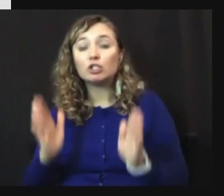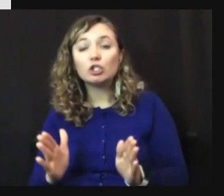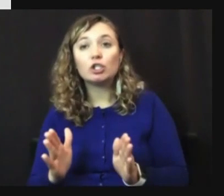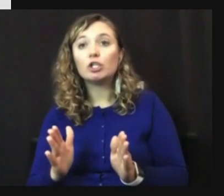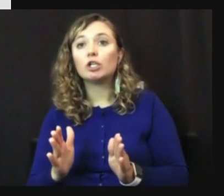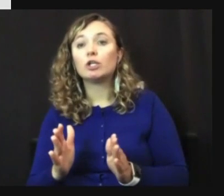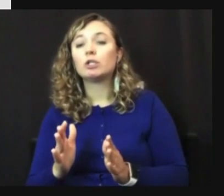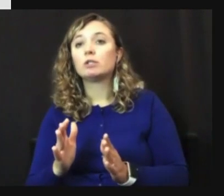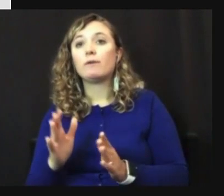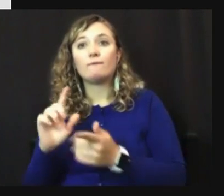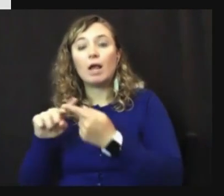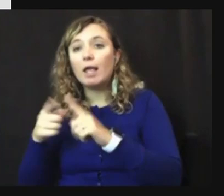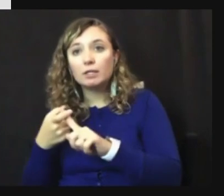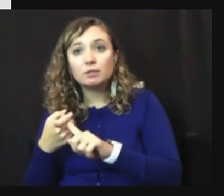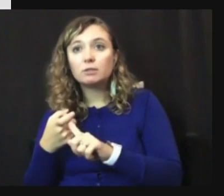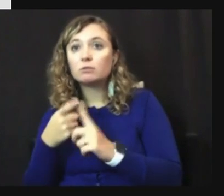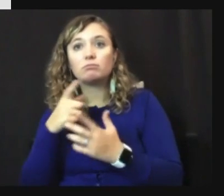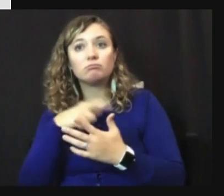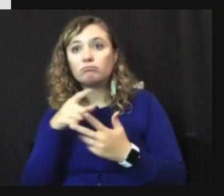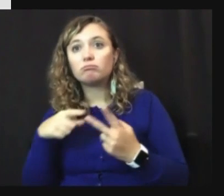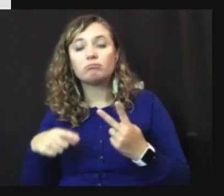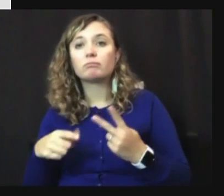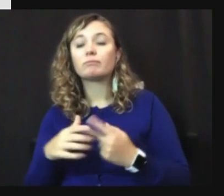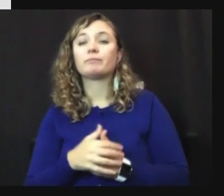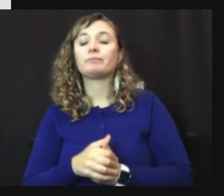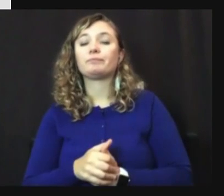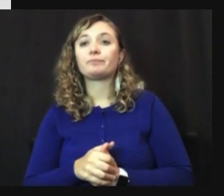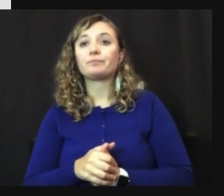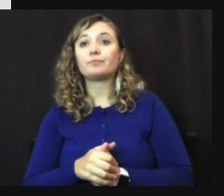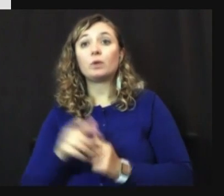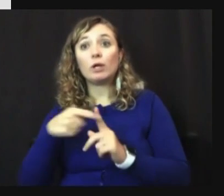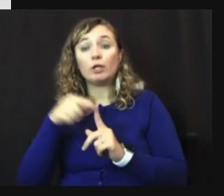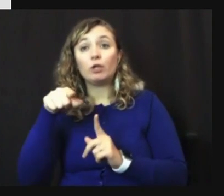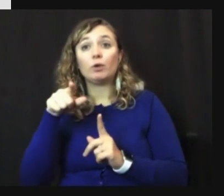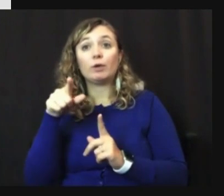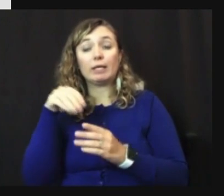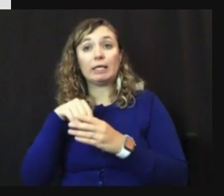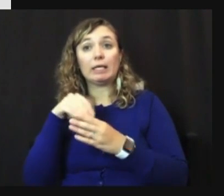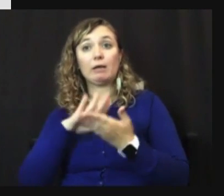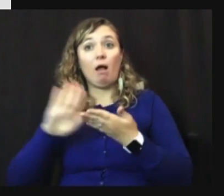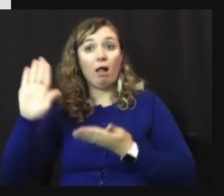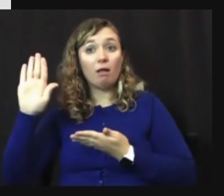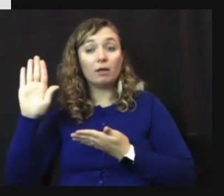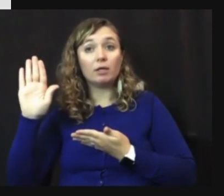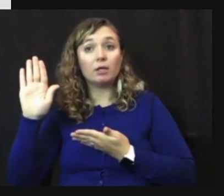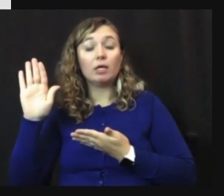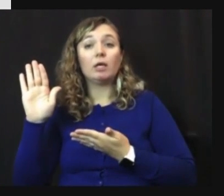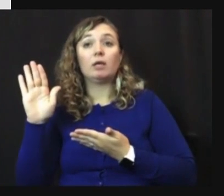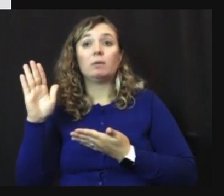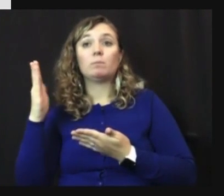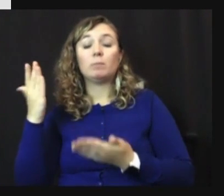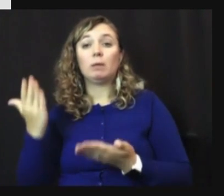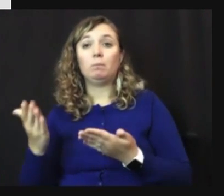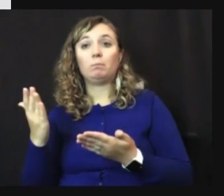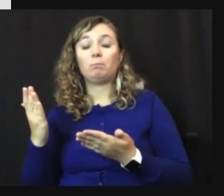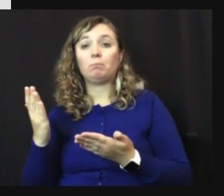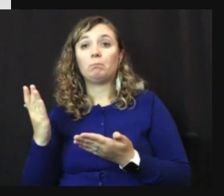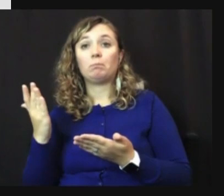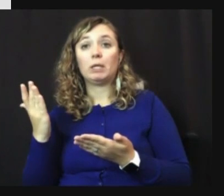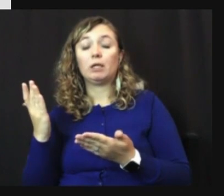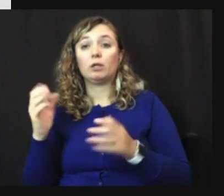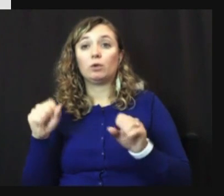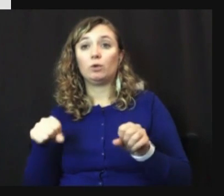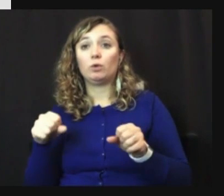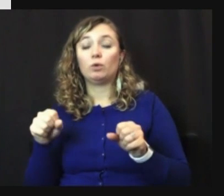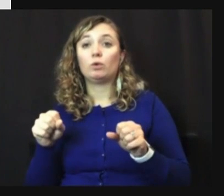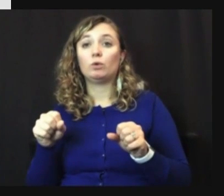things. Once you're on a college level, you may be able to go into a writing,